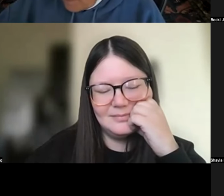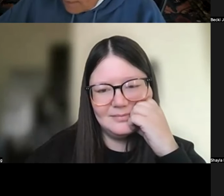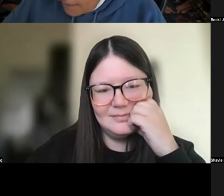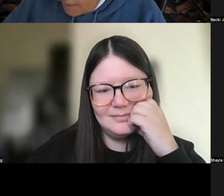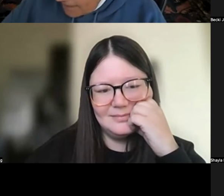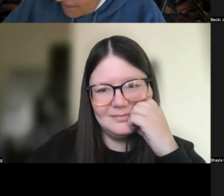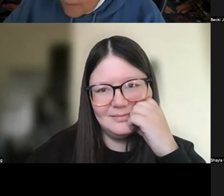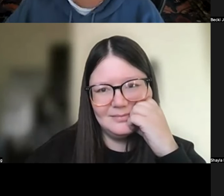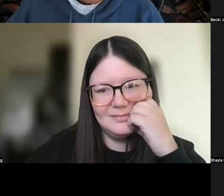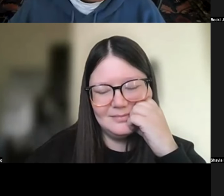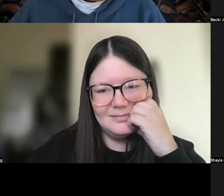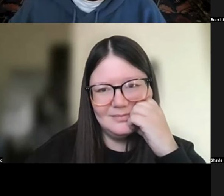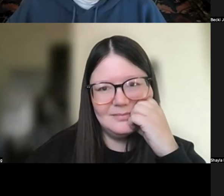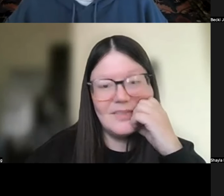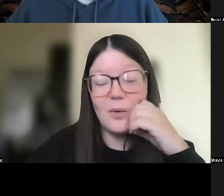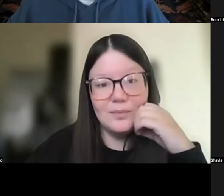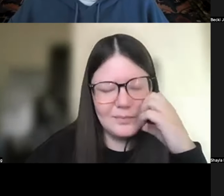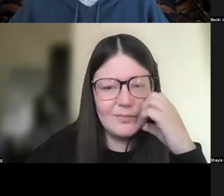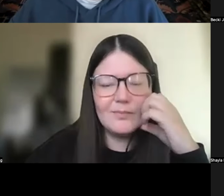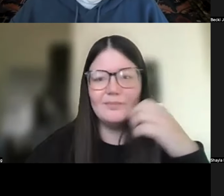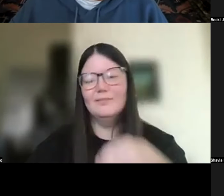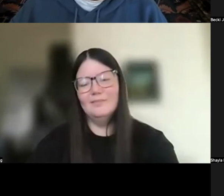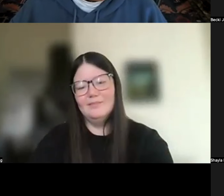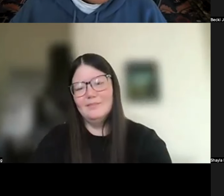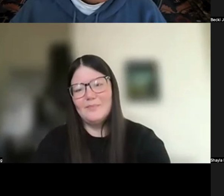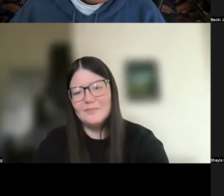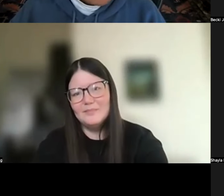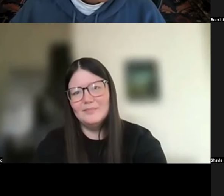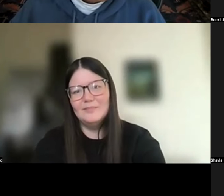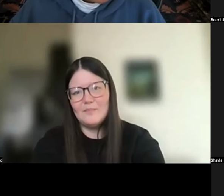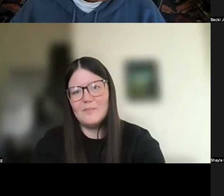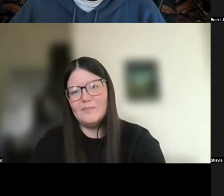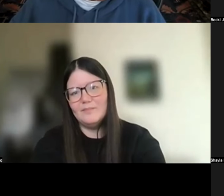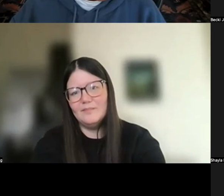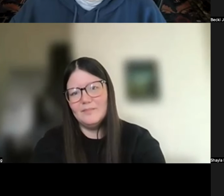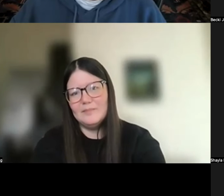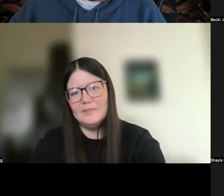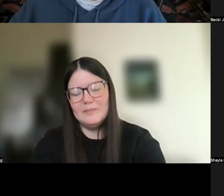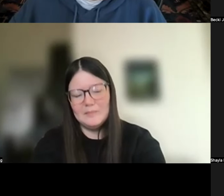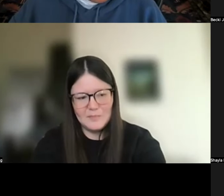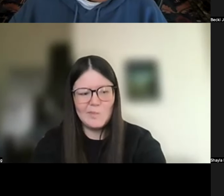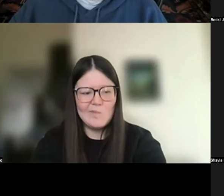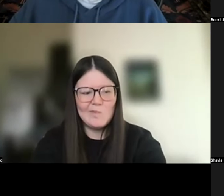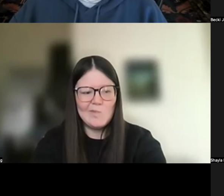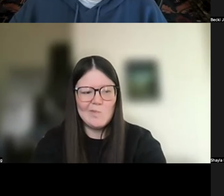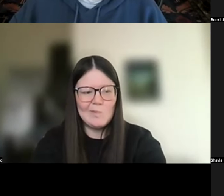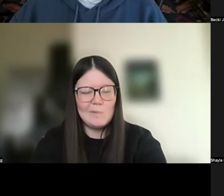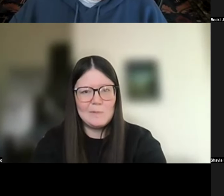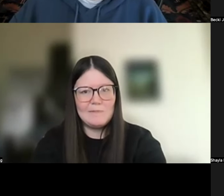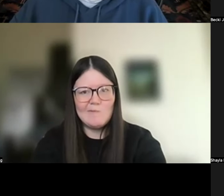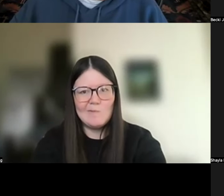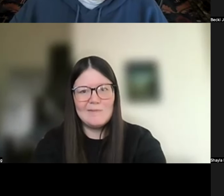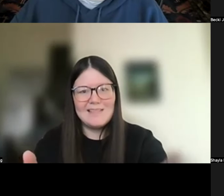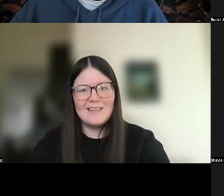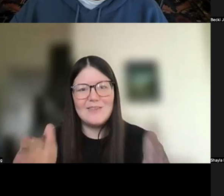so and that's not a judgment, but I think that like we have worked so hard and so long to get a